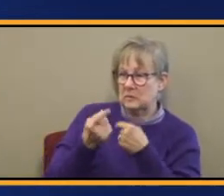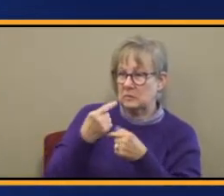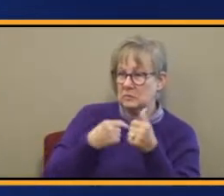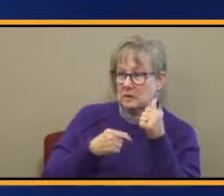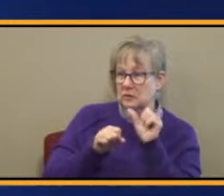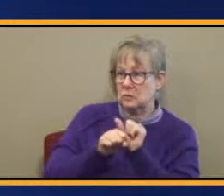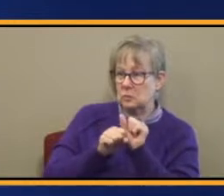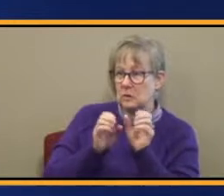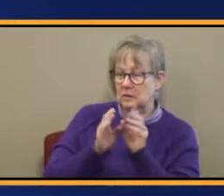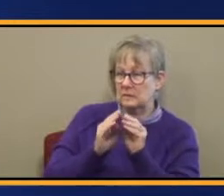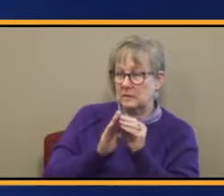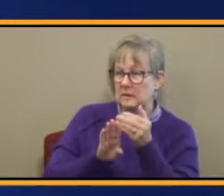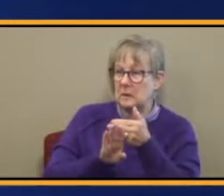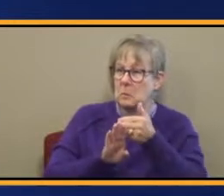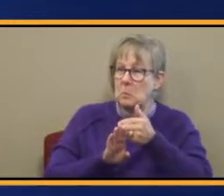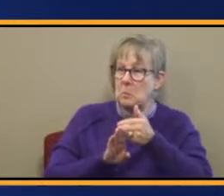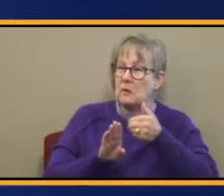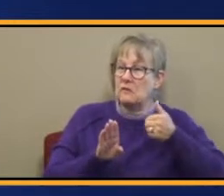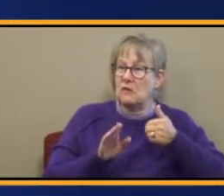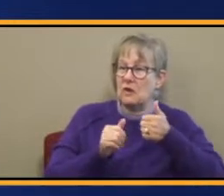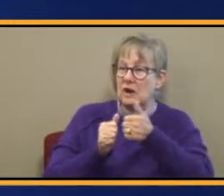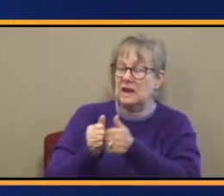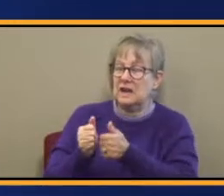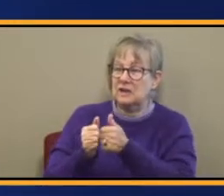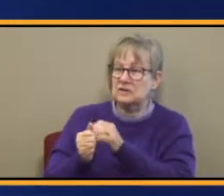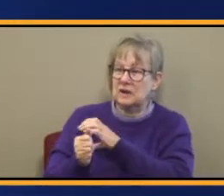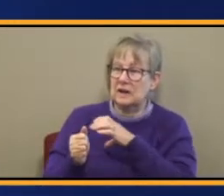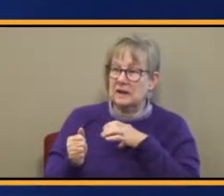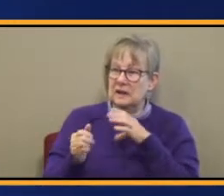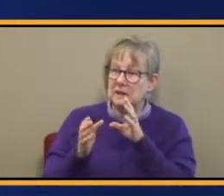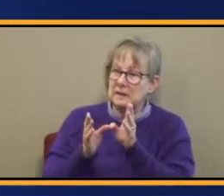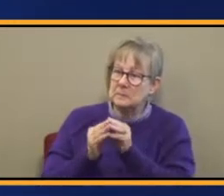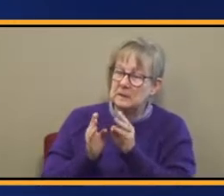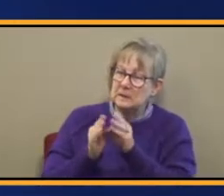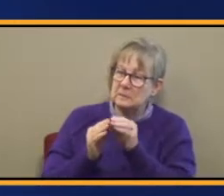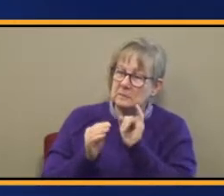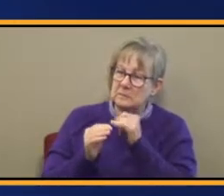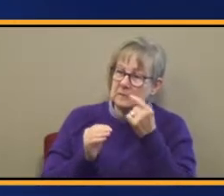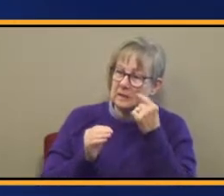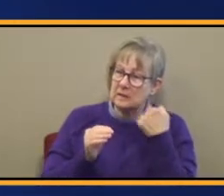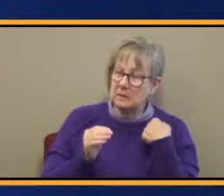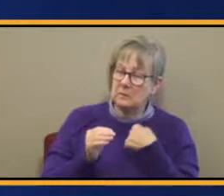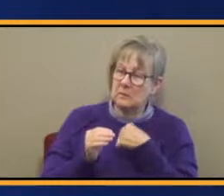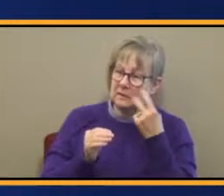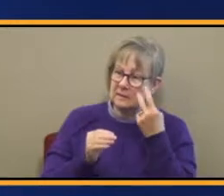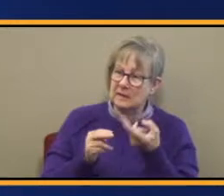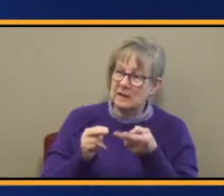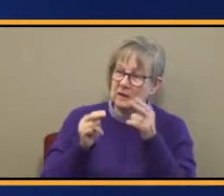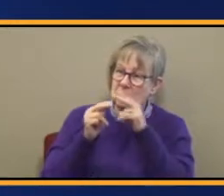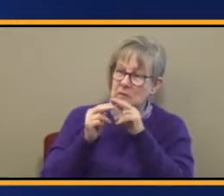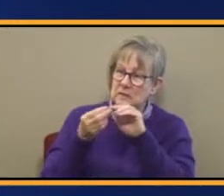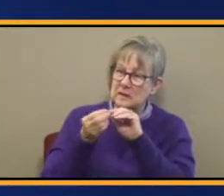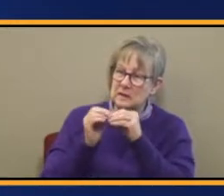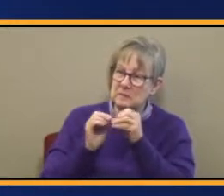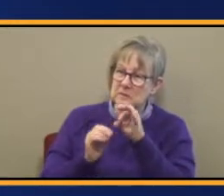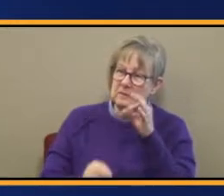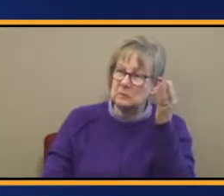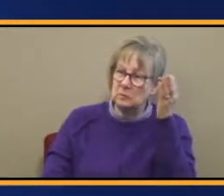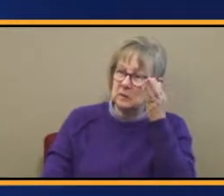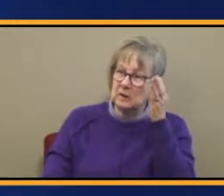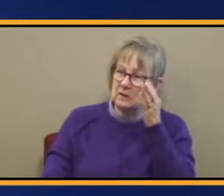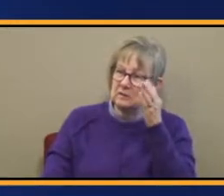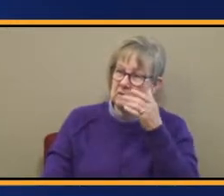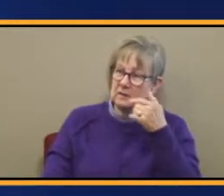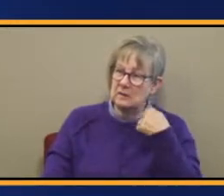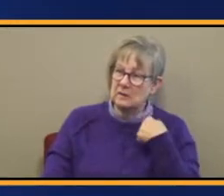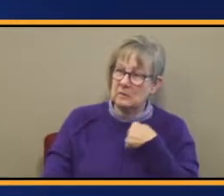work session prior to each of our council meetings. I think we're seeing an increase in the number of presentations that we as a